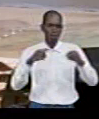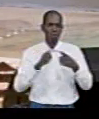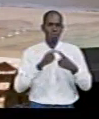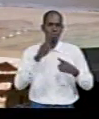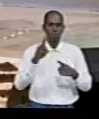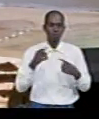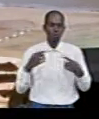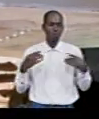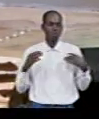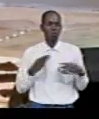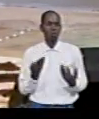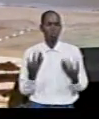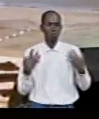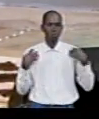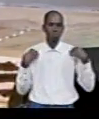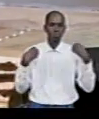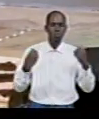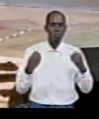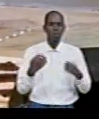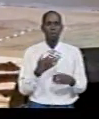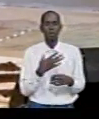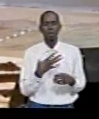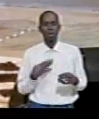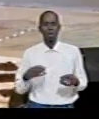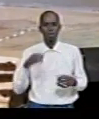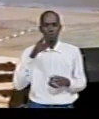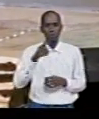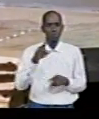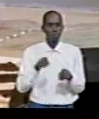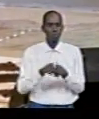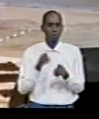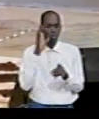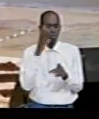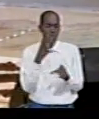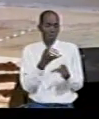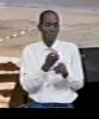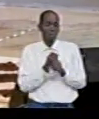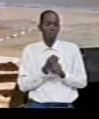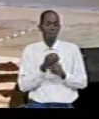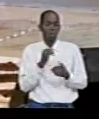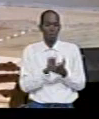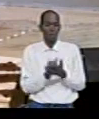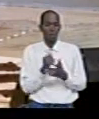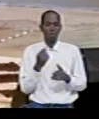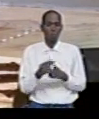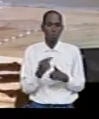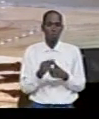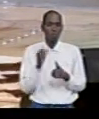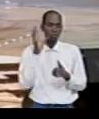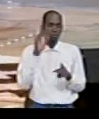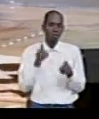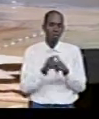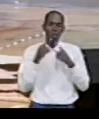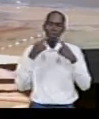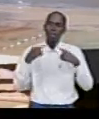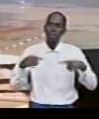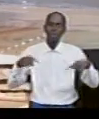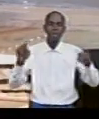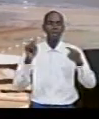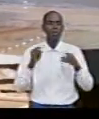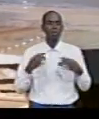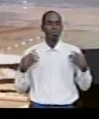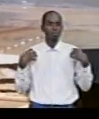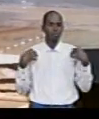and courageously, you too will take it up, and everywhere you go, you will declare it boldly